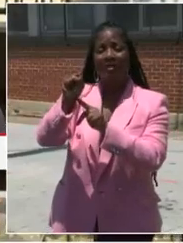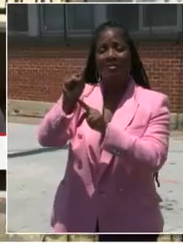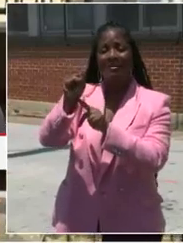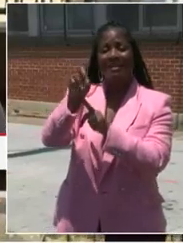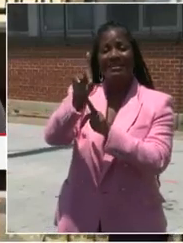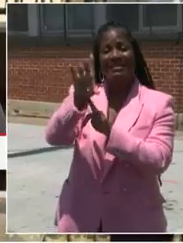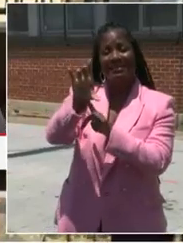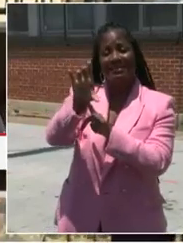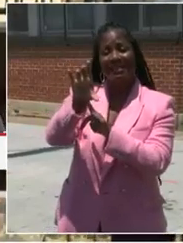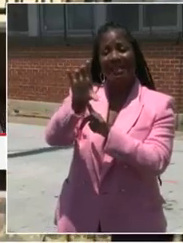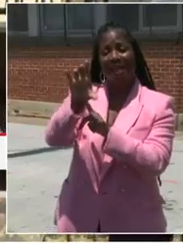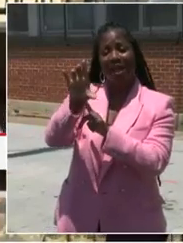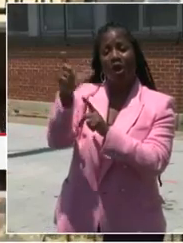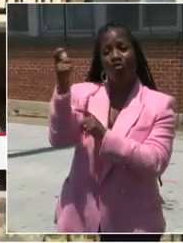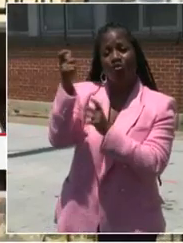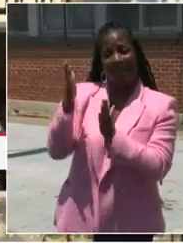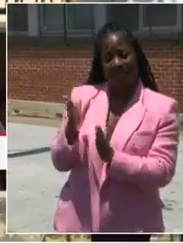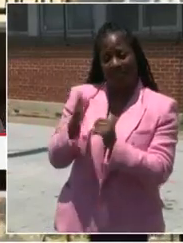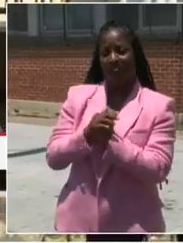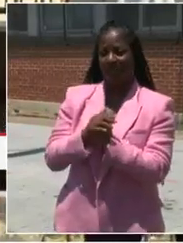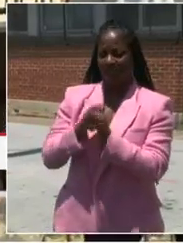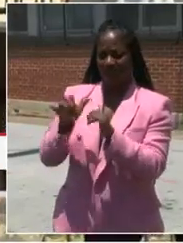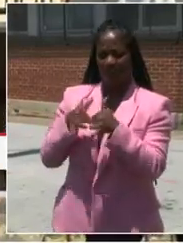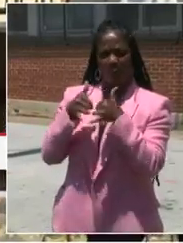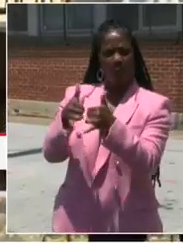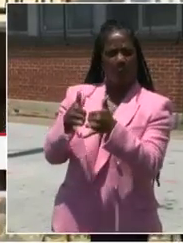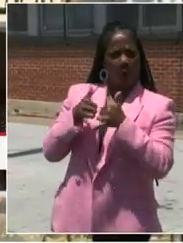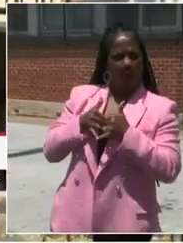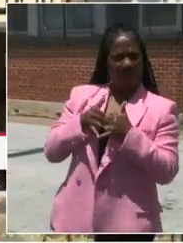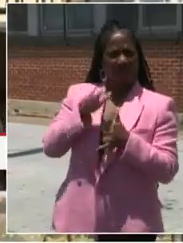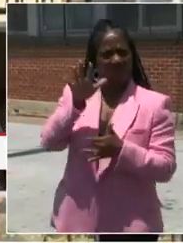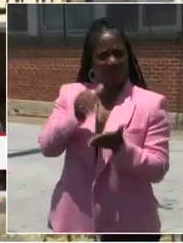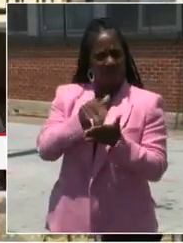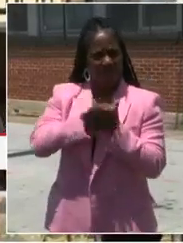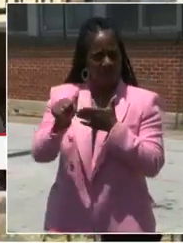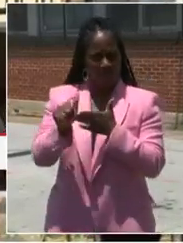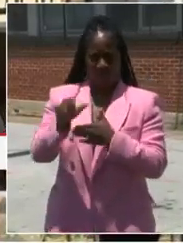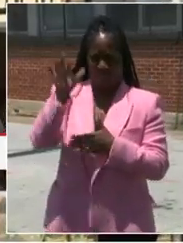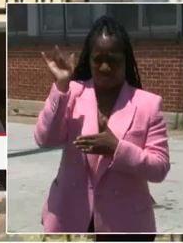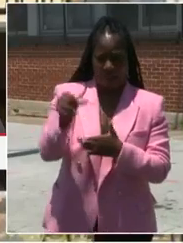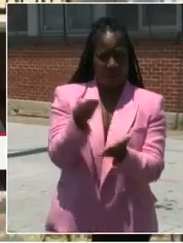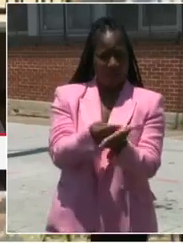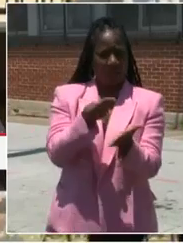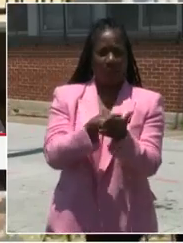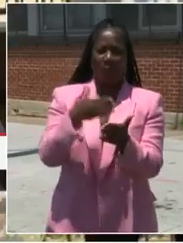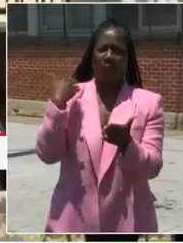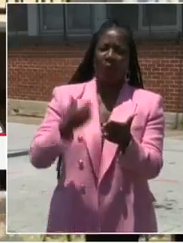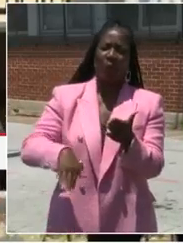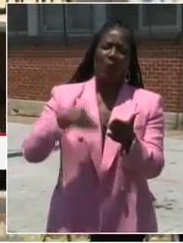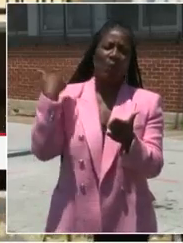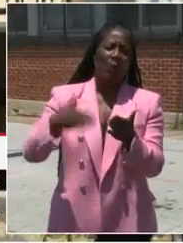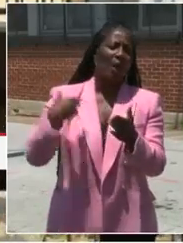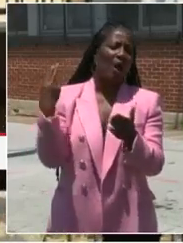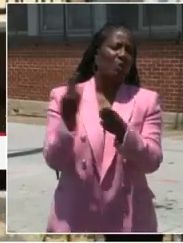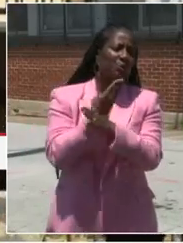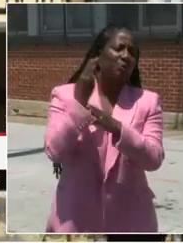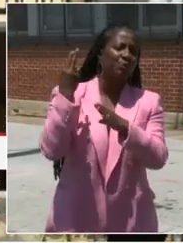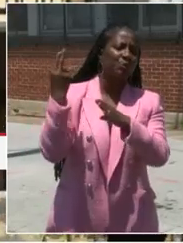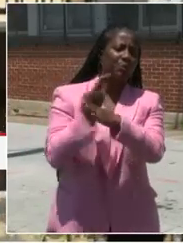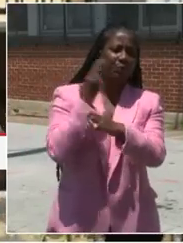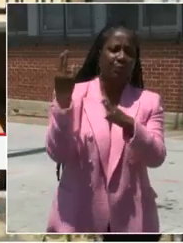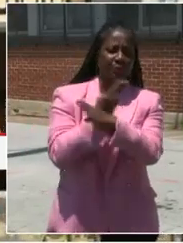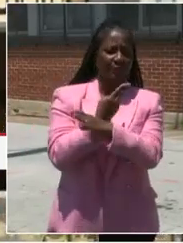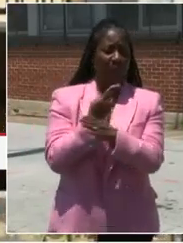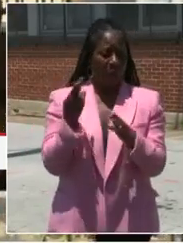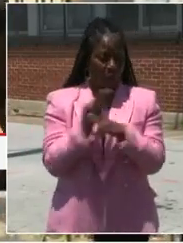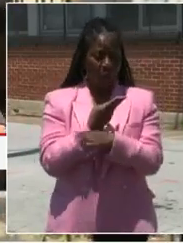was awarded $5,000. And let me tell you, that money goes a long way. I used it to create this